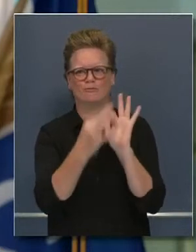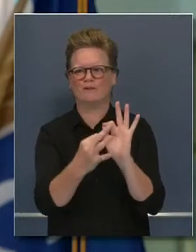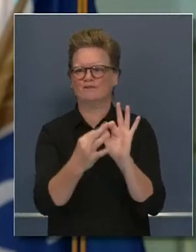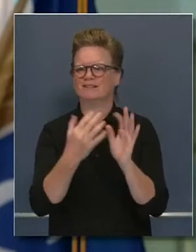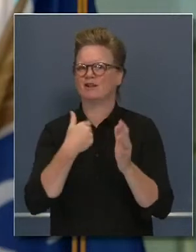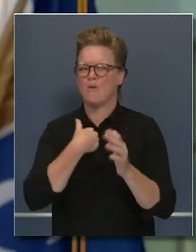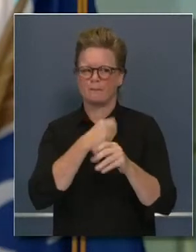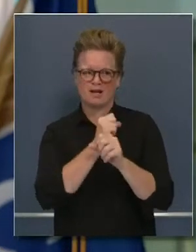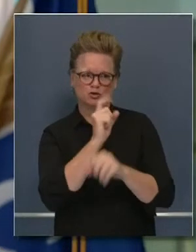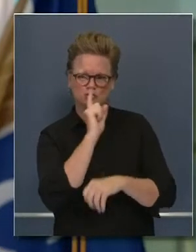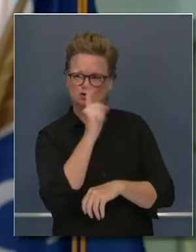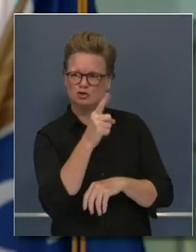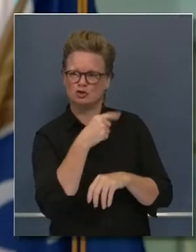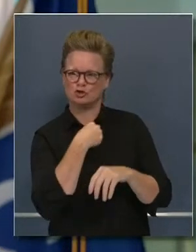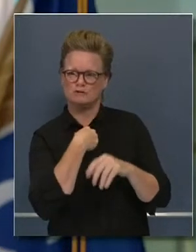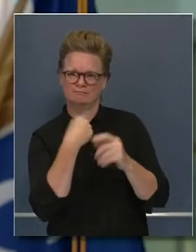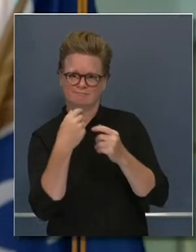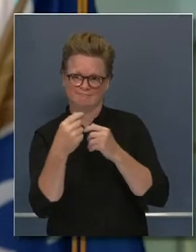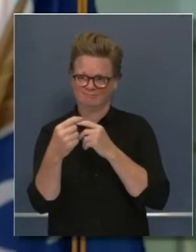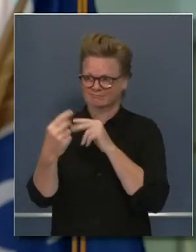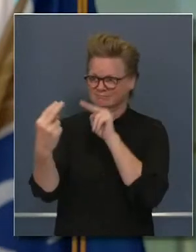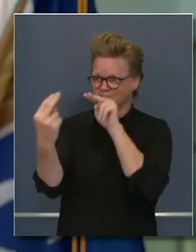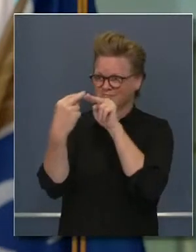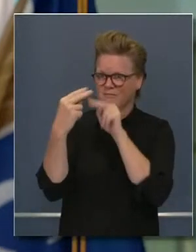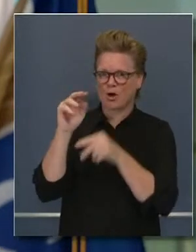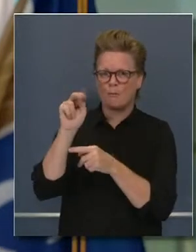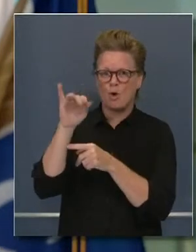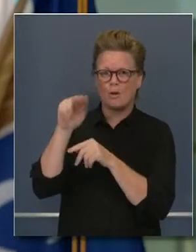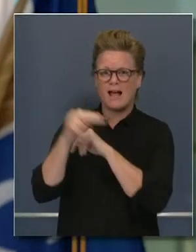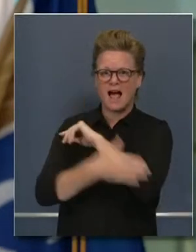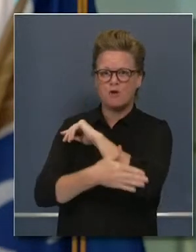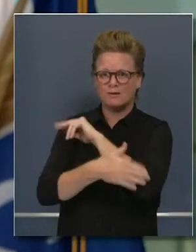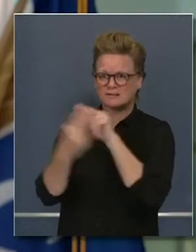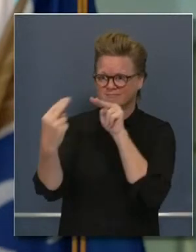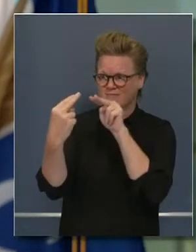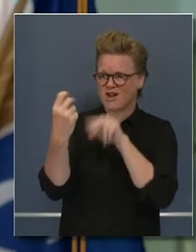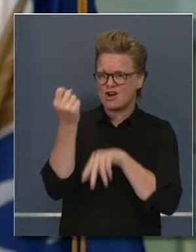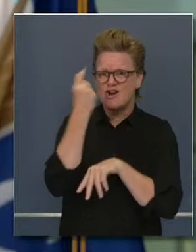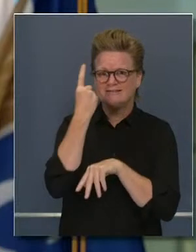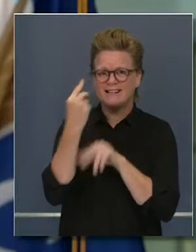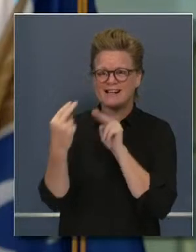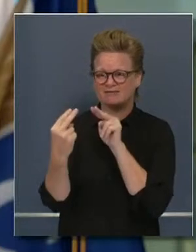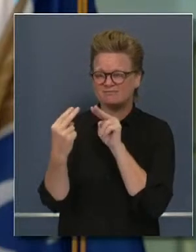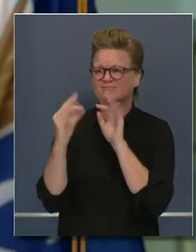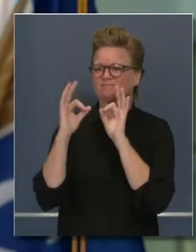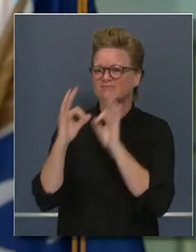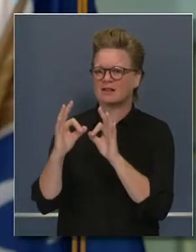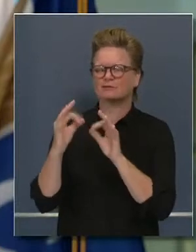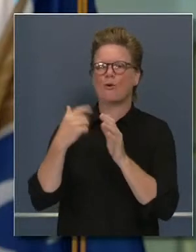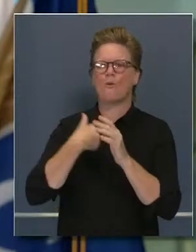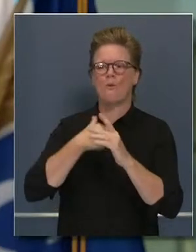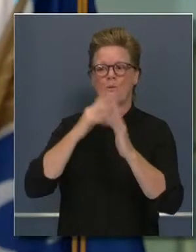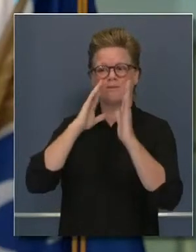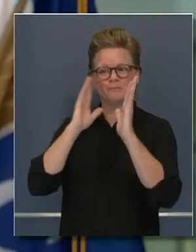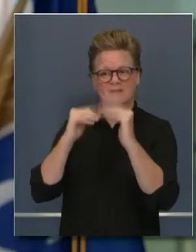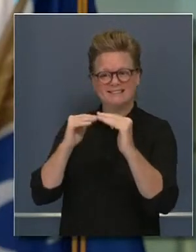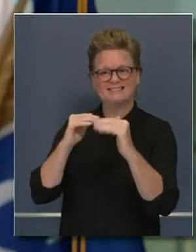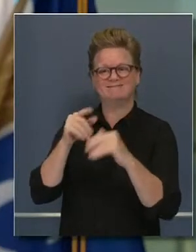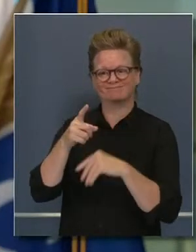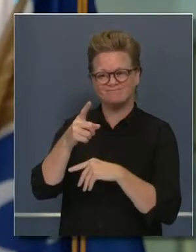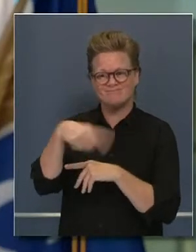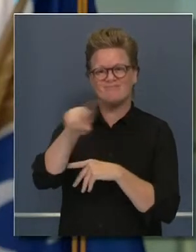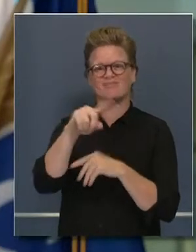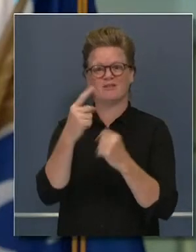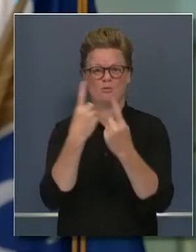all on the same page. We anticipate these sorts of conversations with the new framework to occur, and we're grateful to Marin